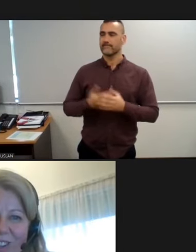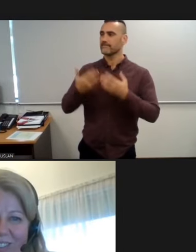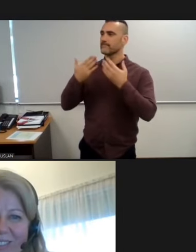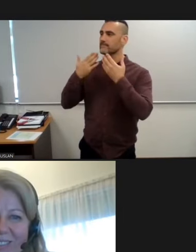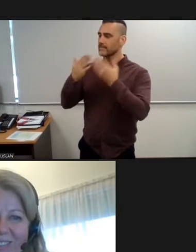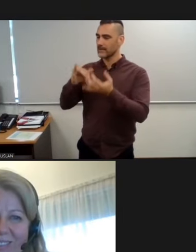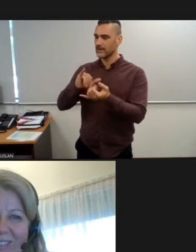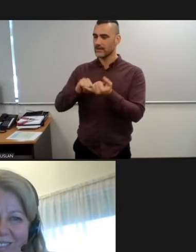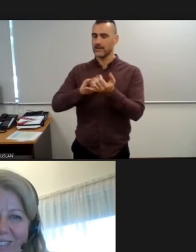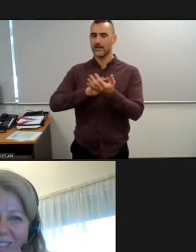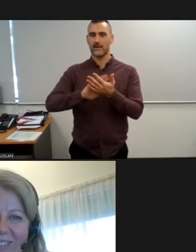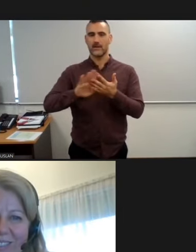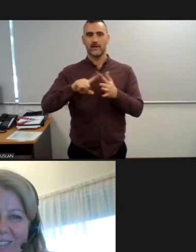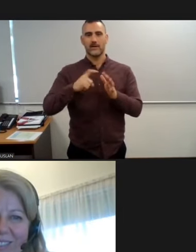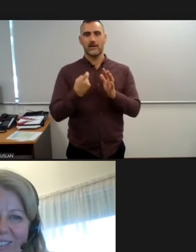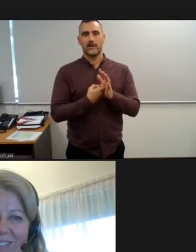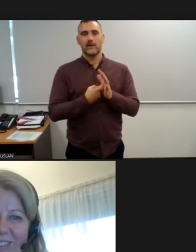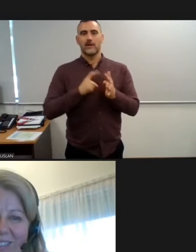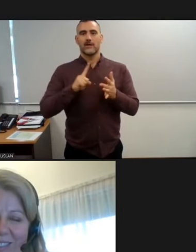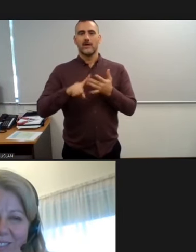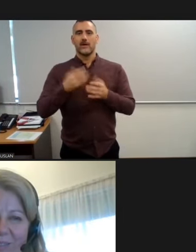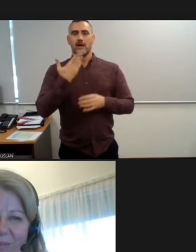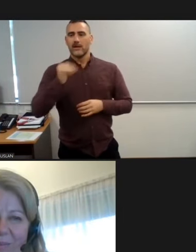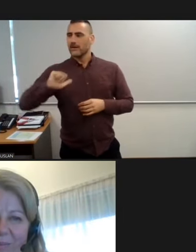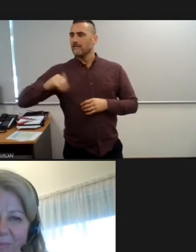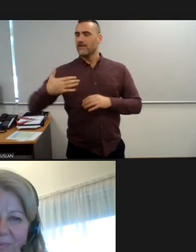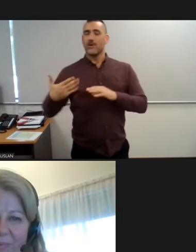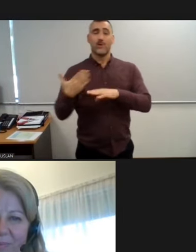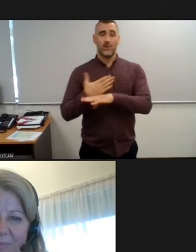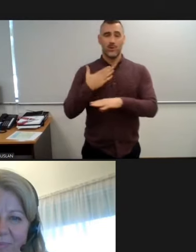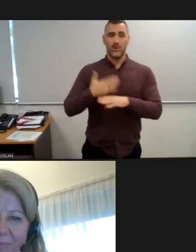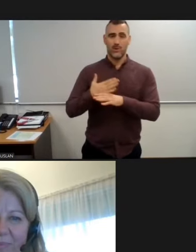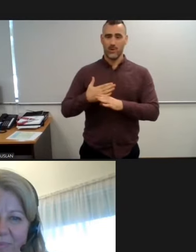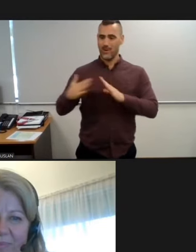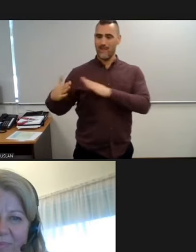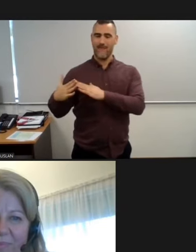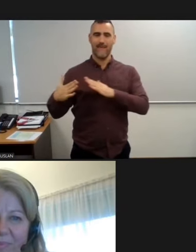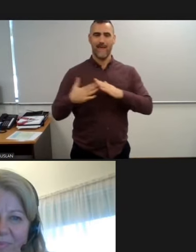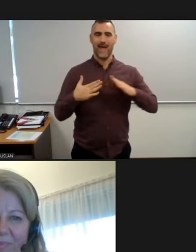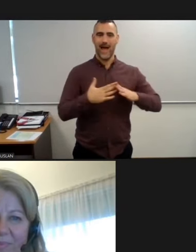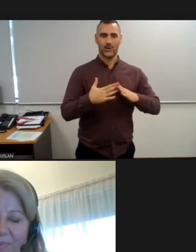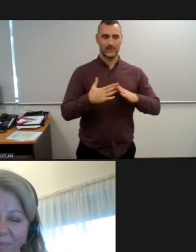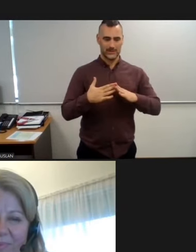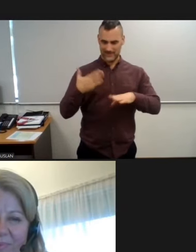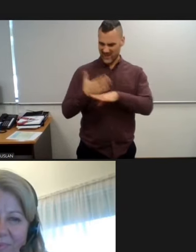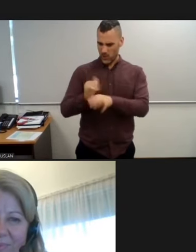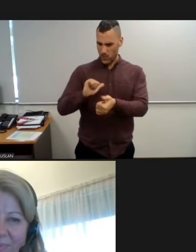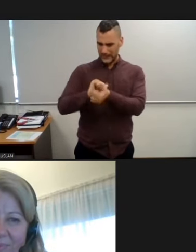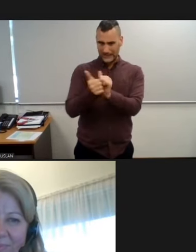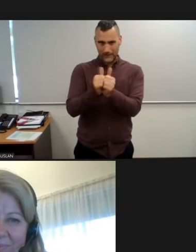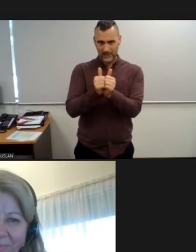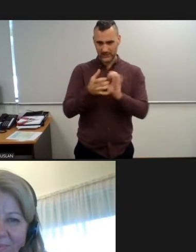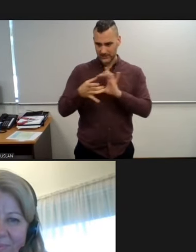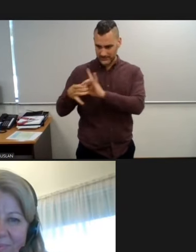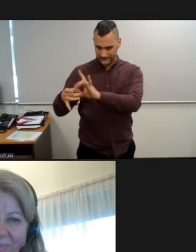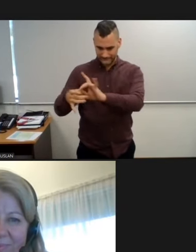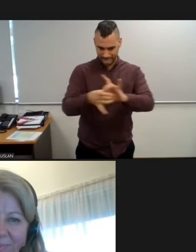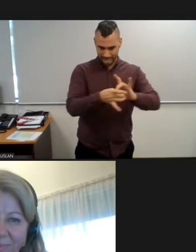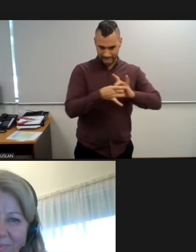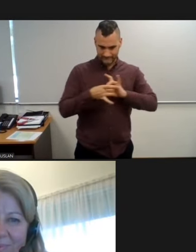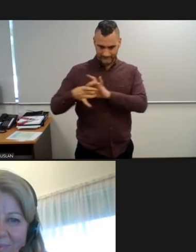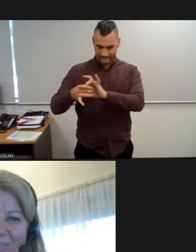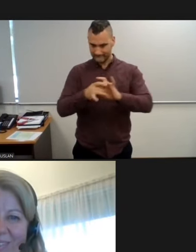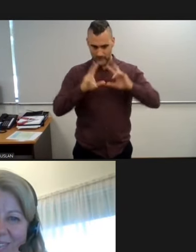in terms of working on the housing front. I know the way that you have worked in partnership with the sector is very much appreciated by all, certainly is